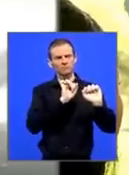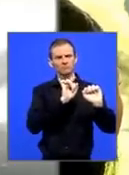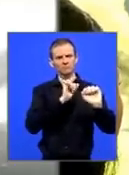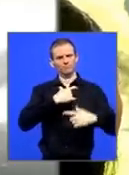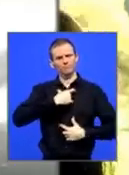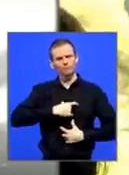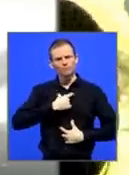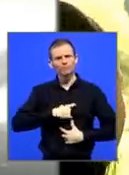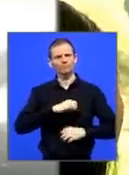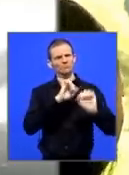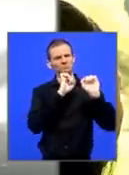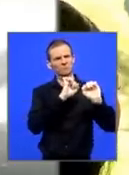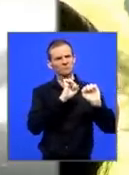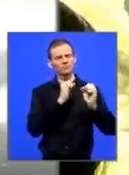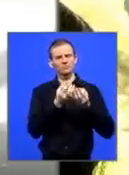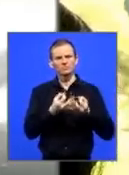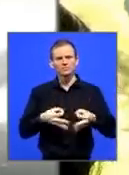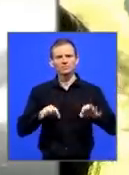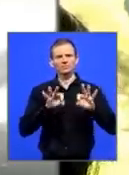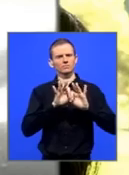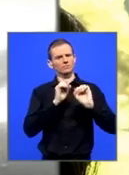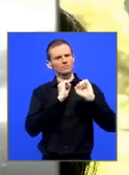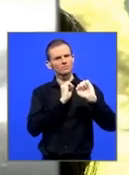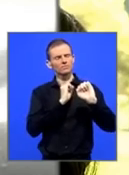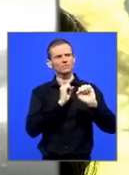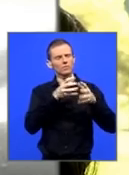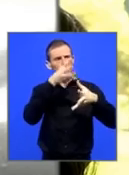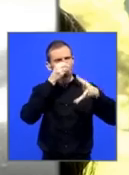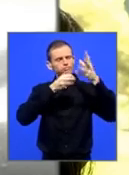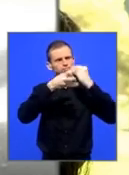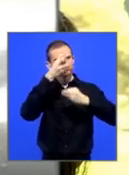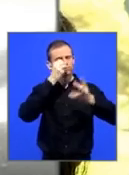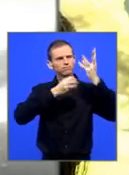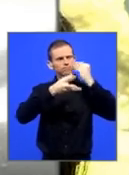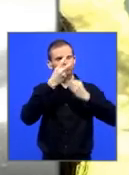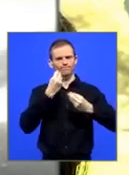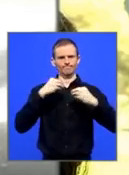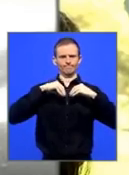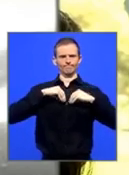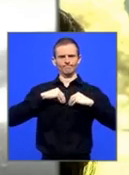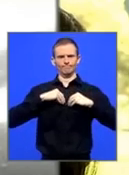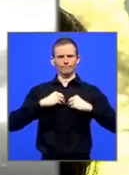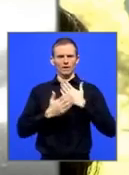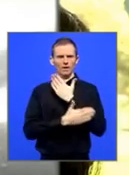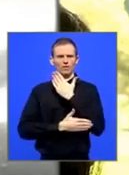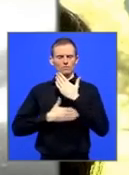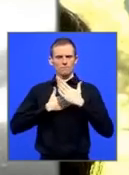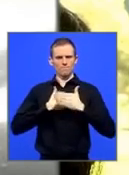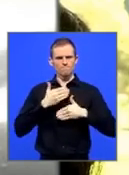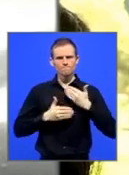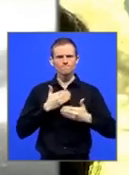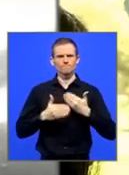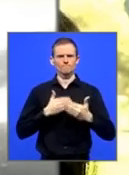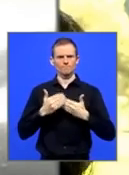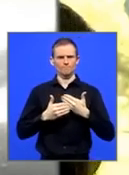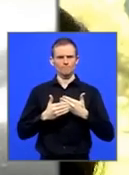kind of defending principles. He told me when I was a prisoner that a man without principles